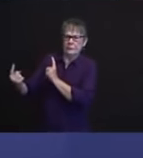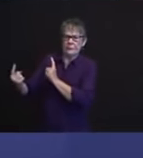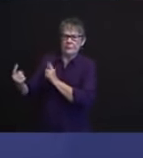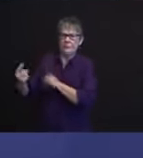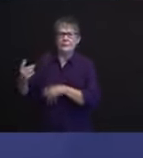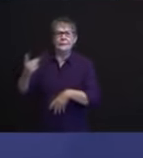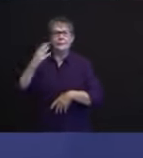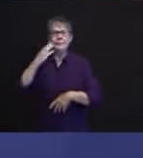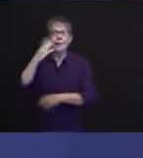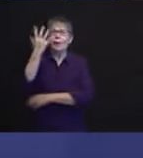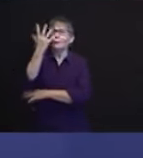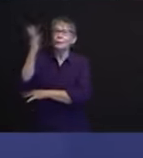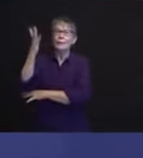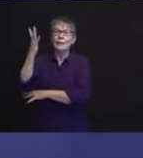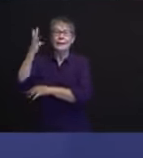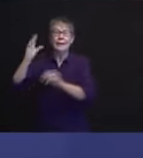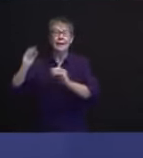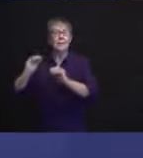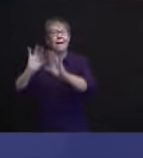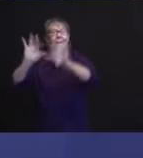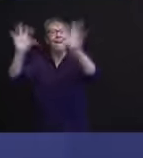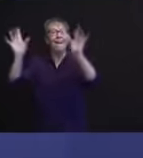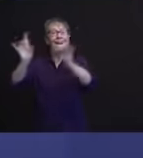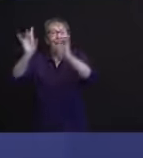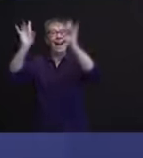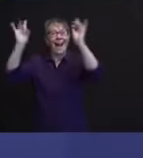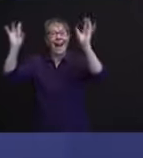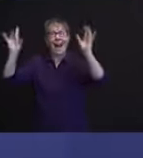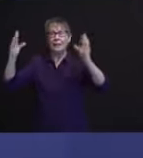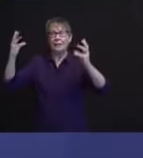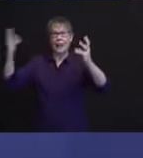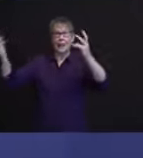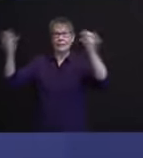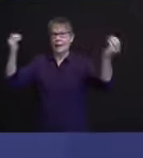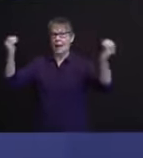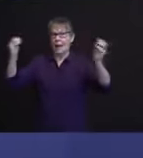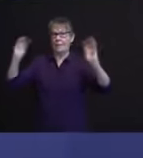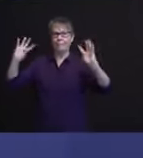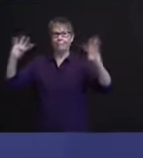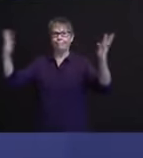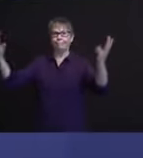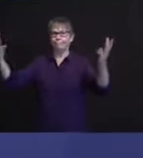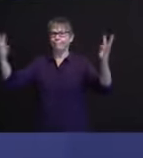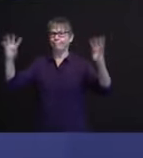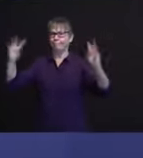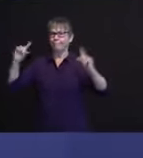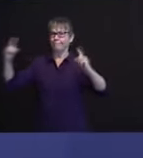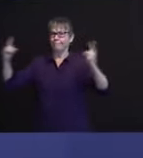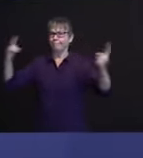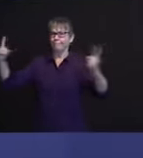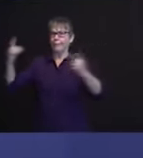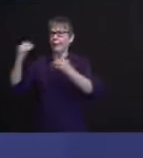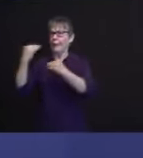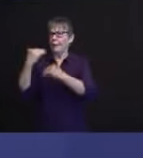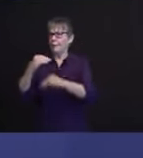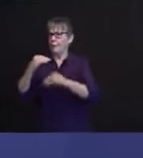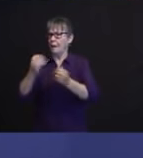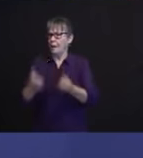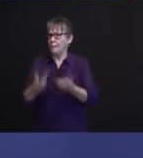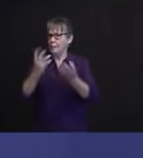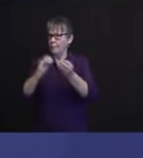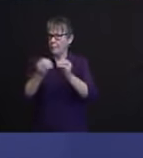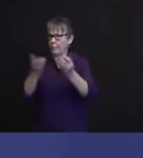to gathering limits. It is strongly recommended that people consider alternatives to visiting Santa at indoor